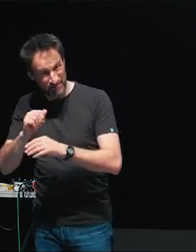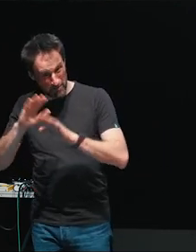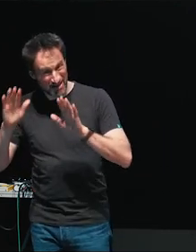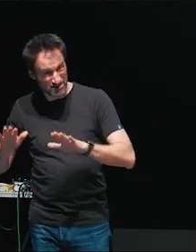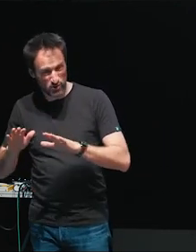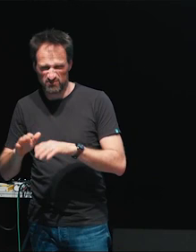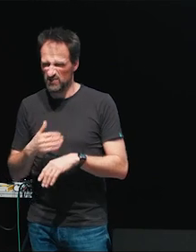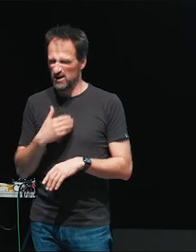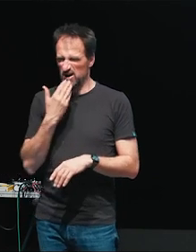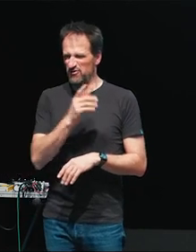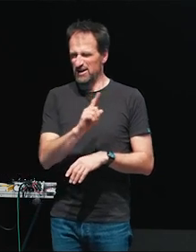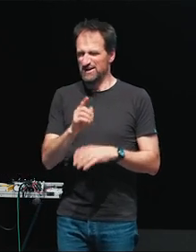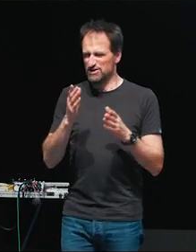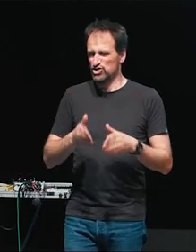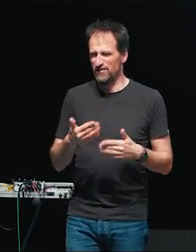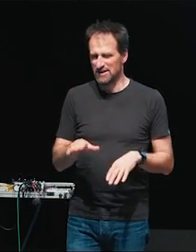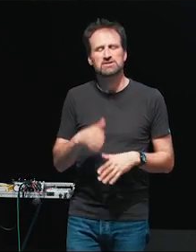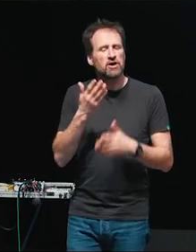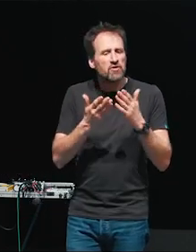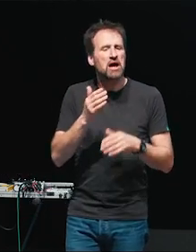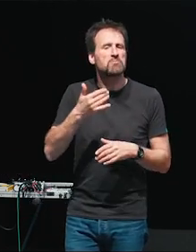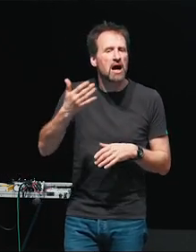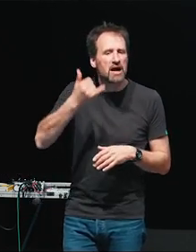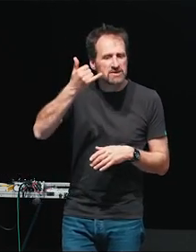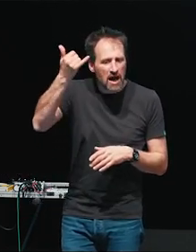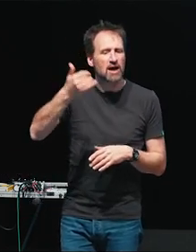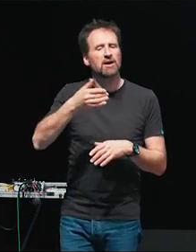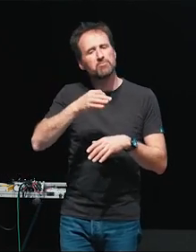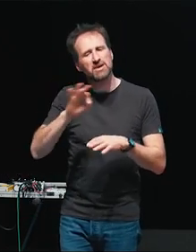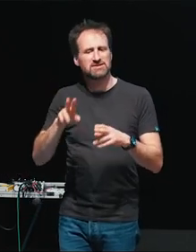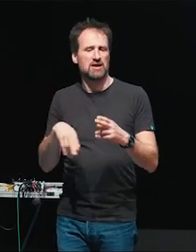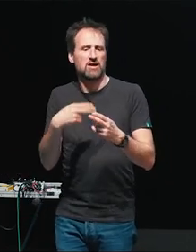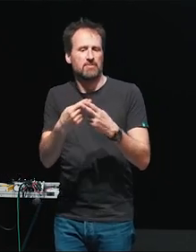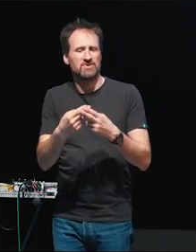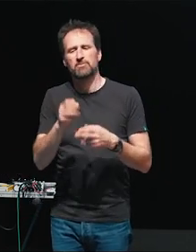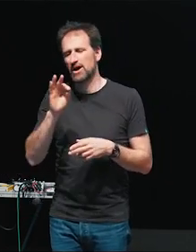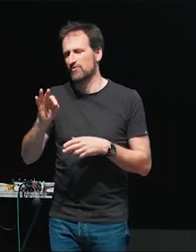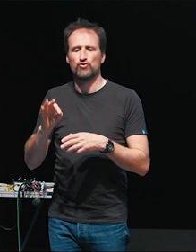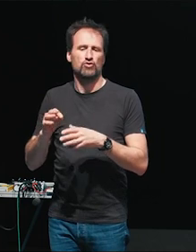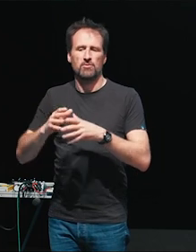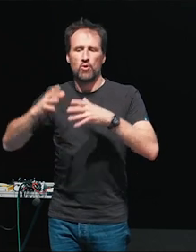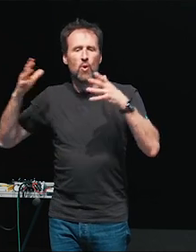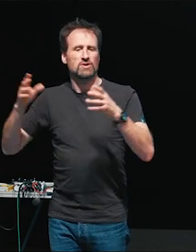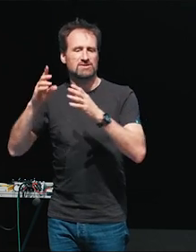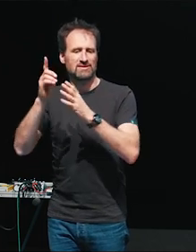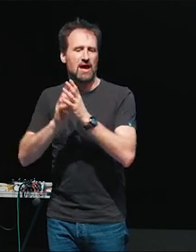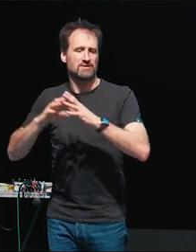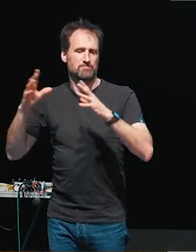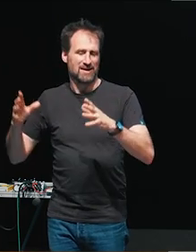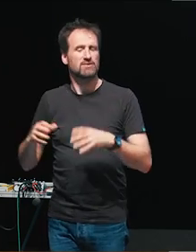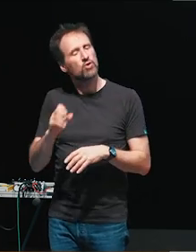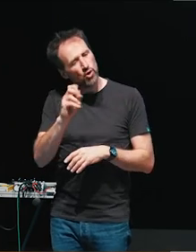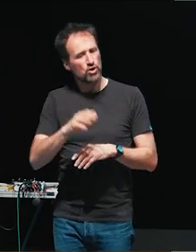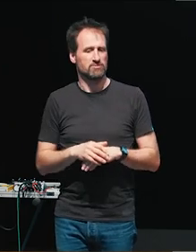few years, serverless will become much better adapted to handle larger amounts of data. Maybe we'll figure it out a way. But in the current